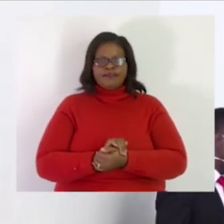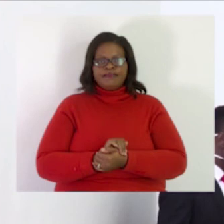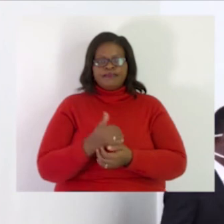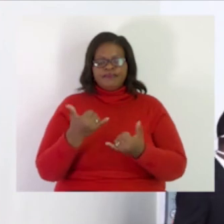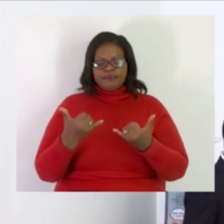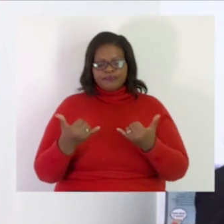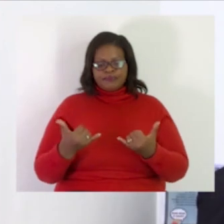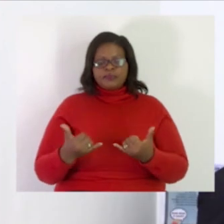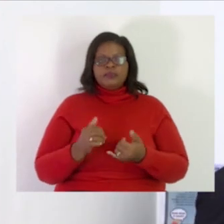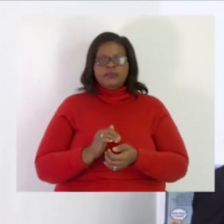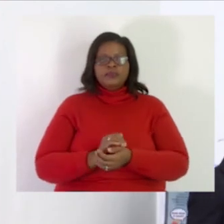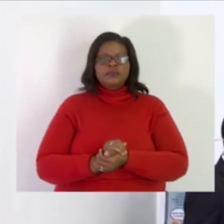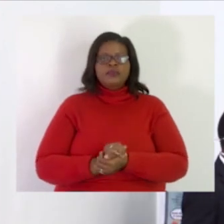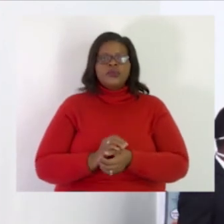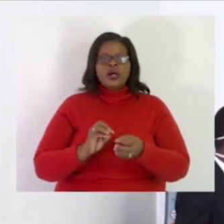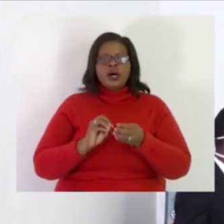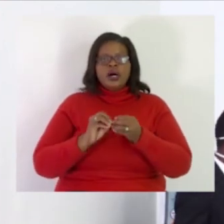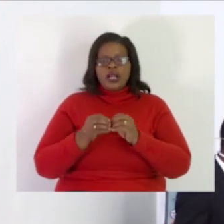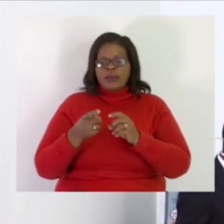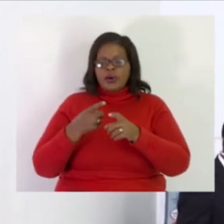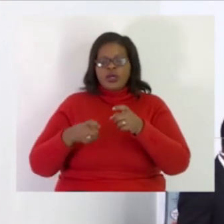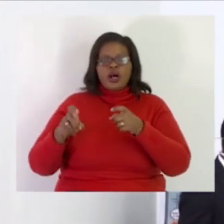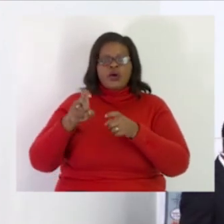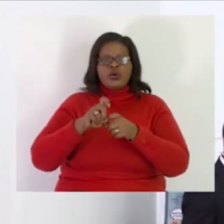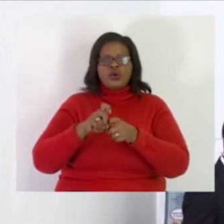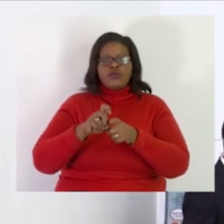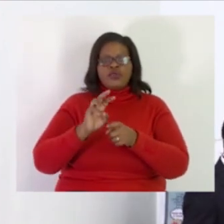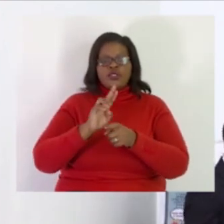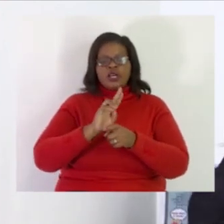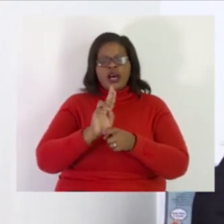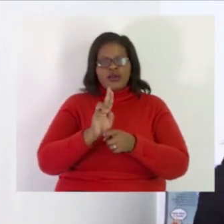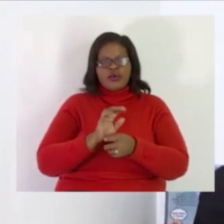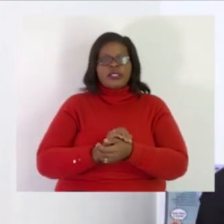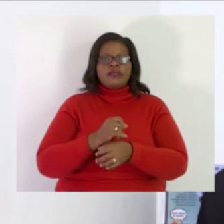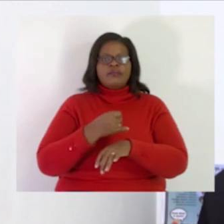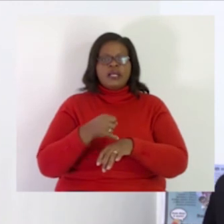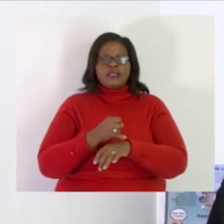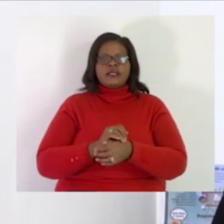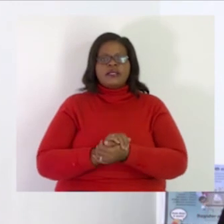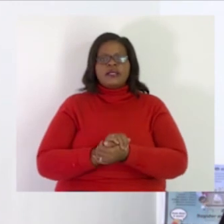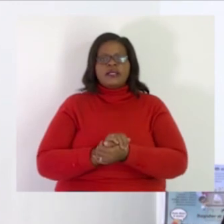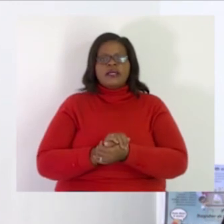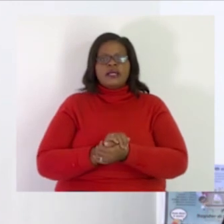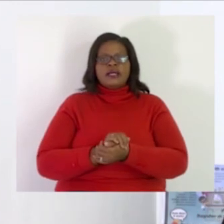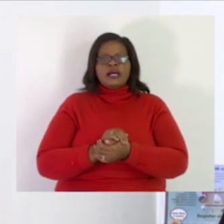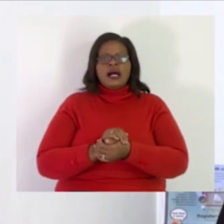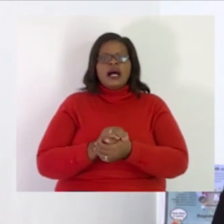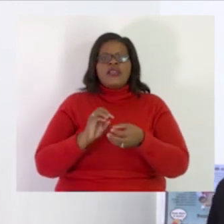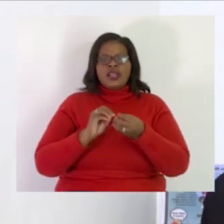Now, the number we are rounding off here is 100, it's in position of 100. So that number will be a